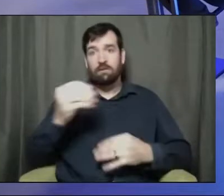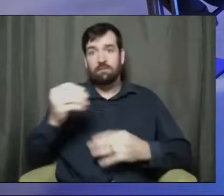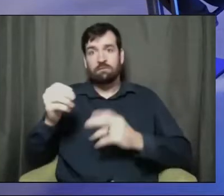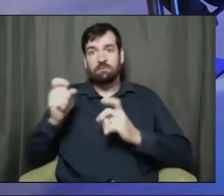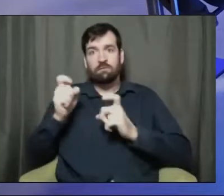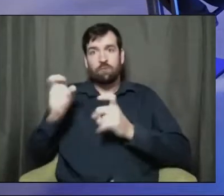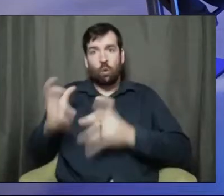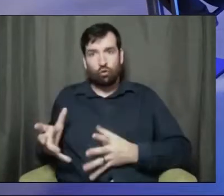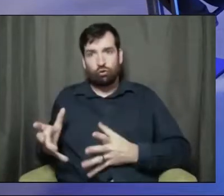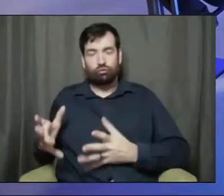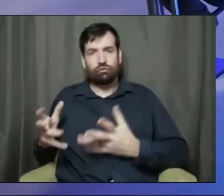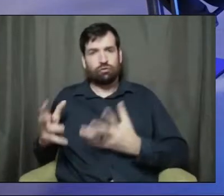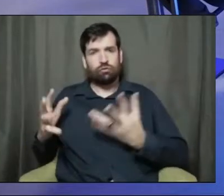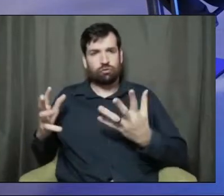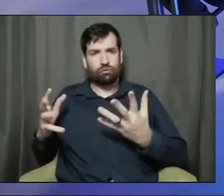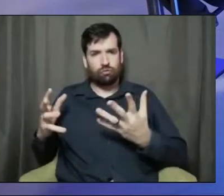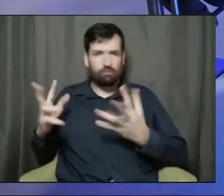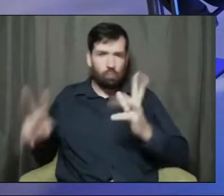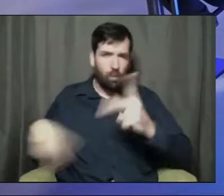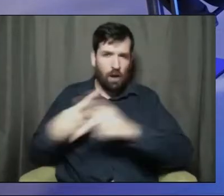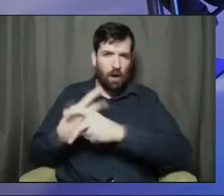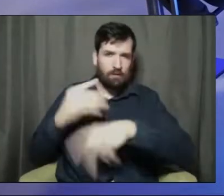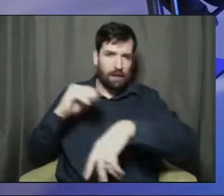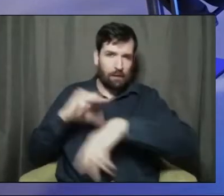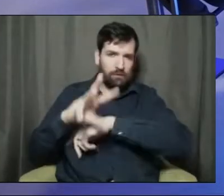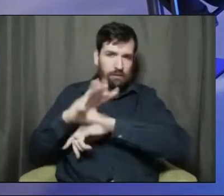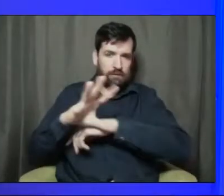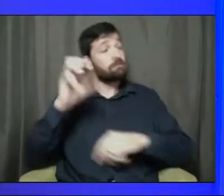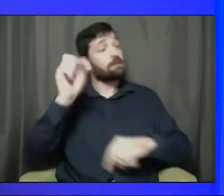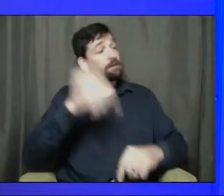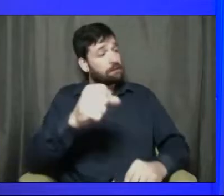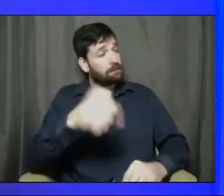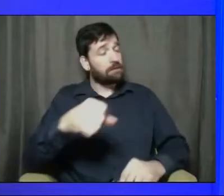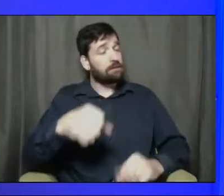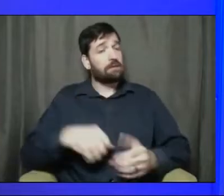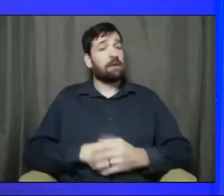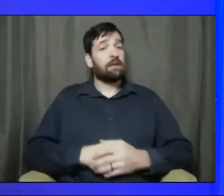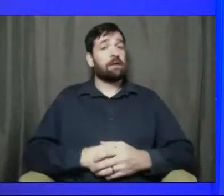What is that process like? They do. There is